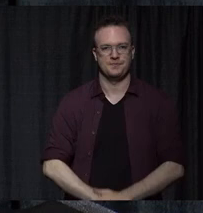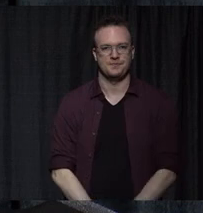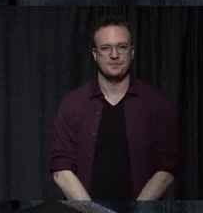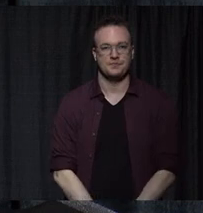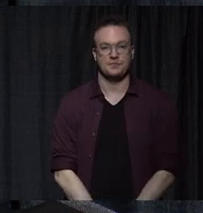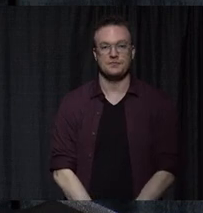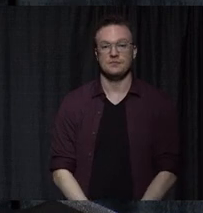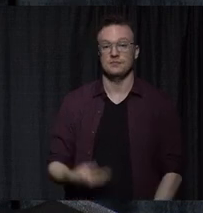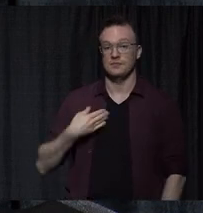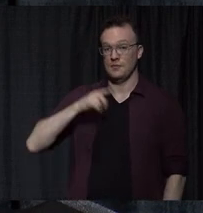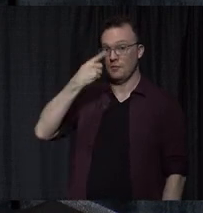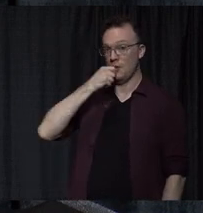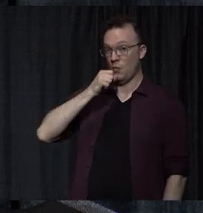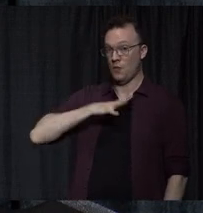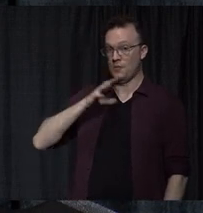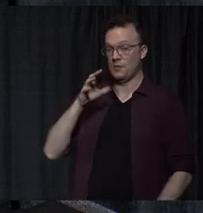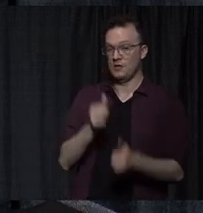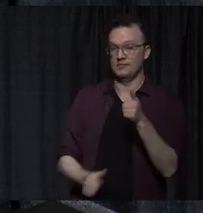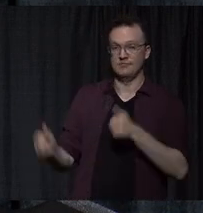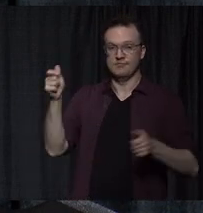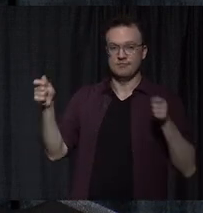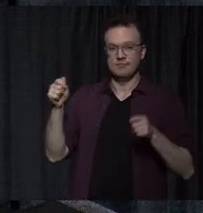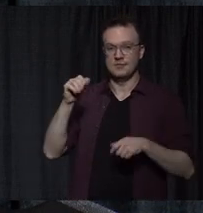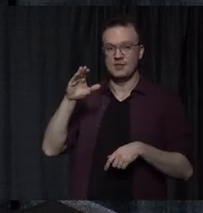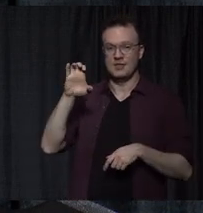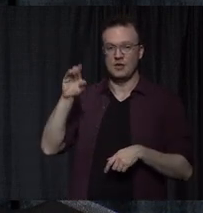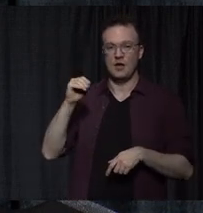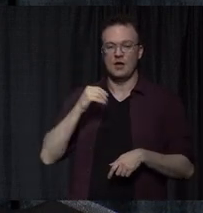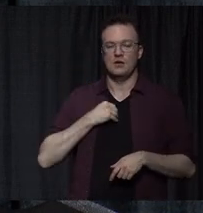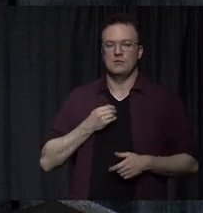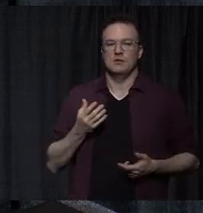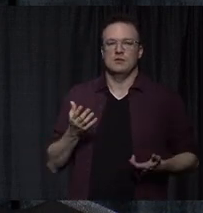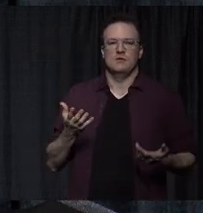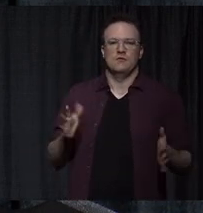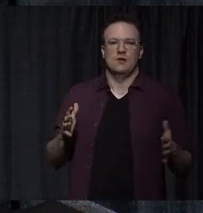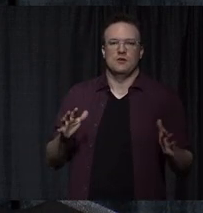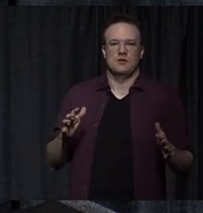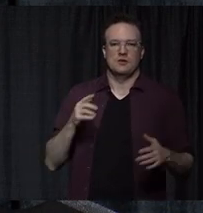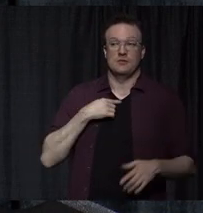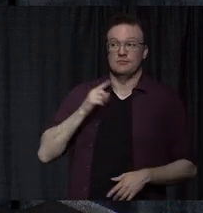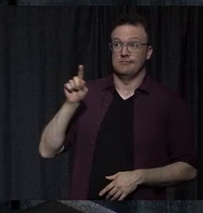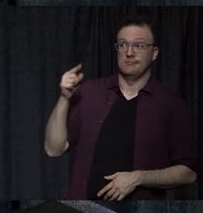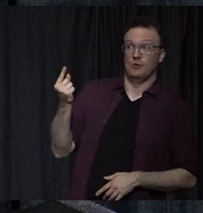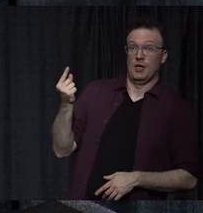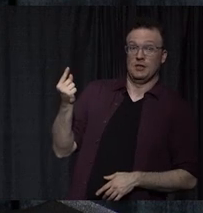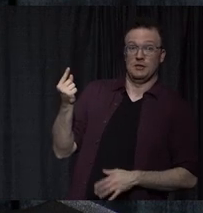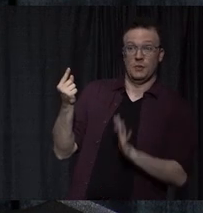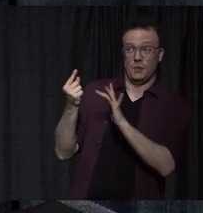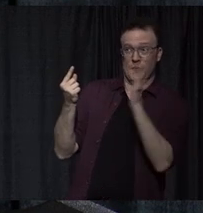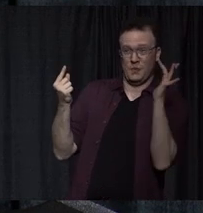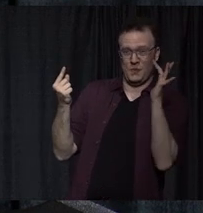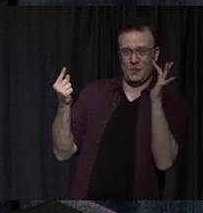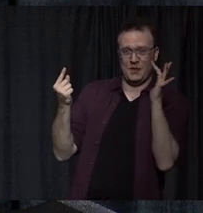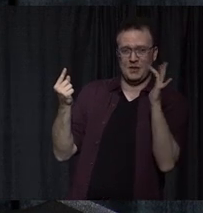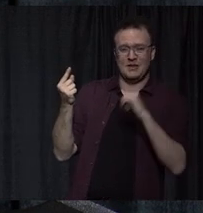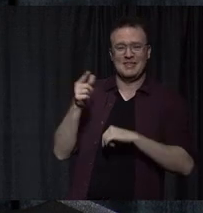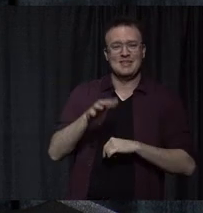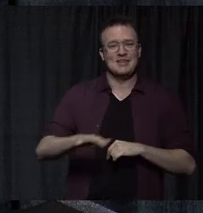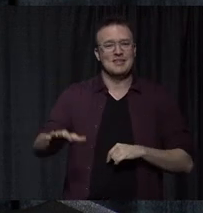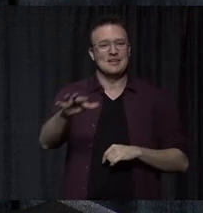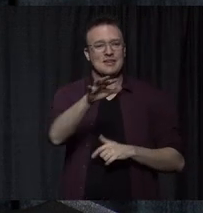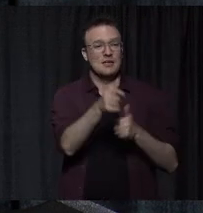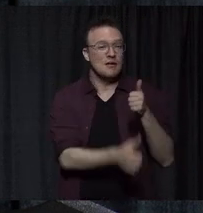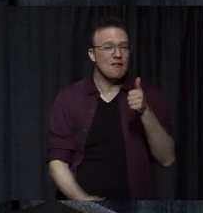As a Black woman CEO, I have also grown tired of being an anomaly, particularly in spaces where